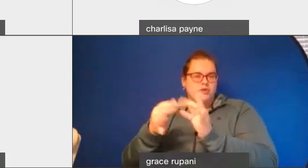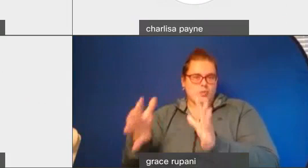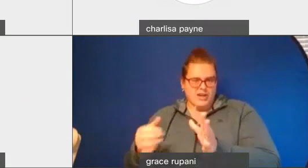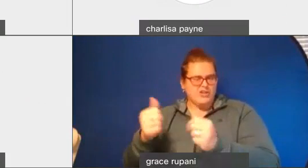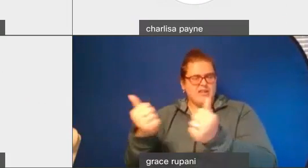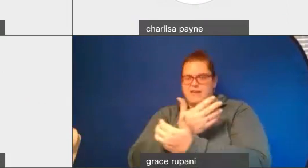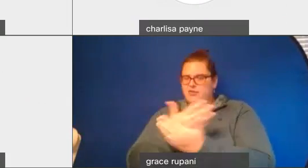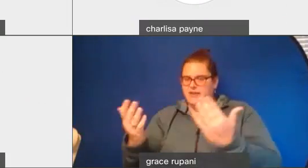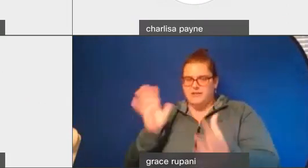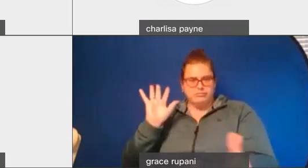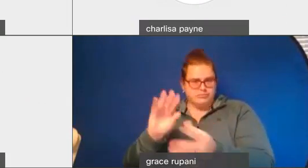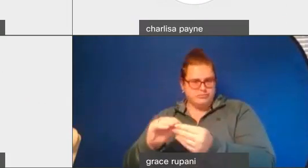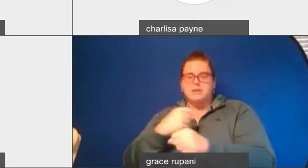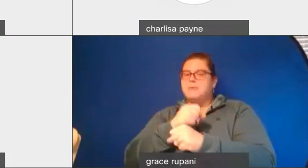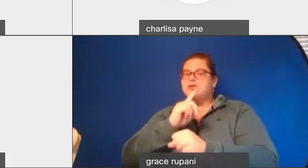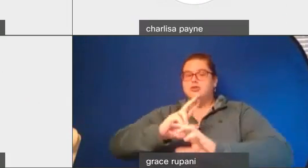implementation.